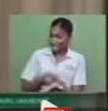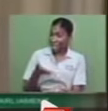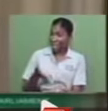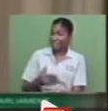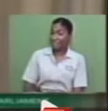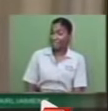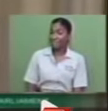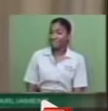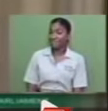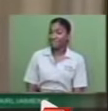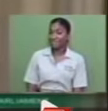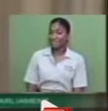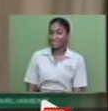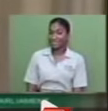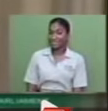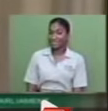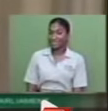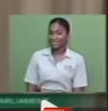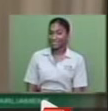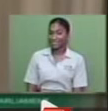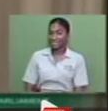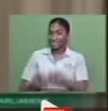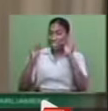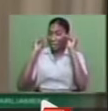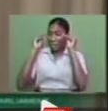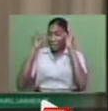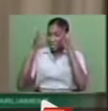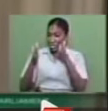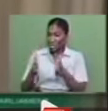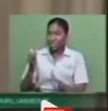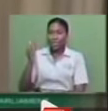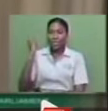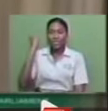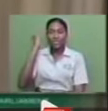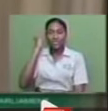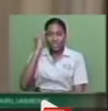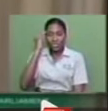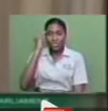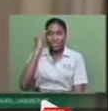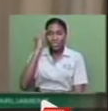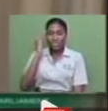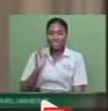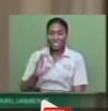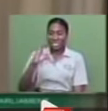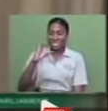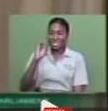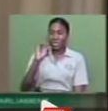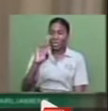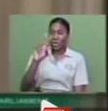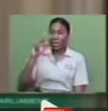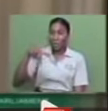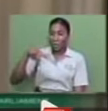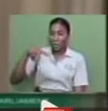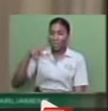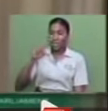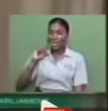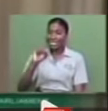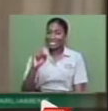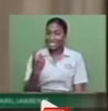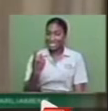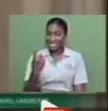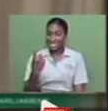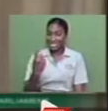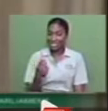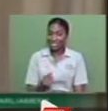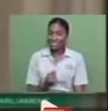the Minister knows the current Section 16 of the Corporation Tax Act allows for exemptions only with respect to commercial and industrial buildings. We